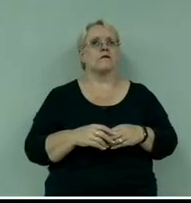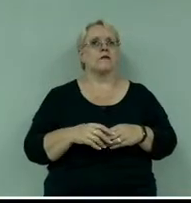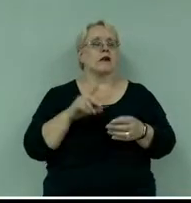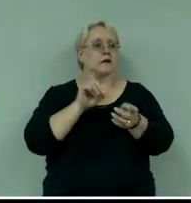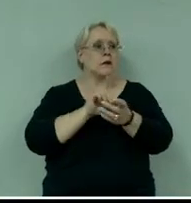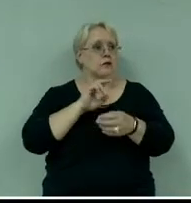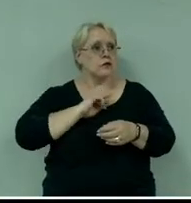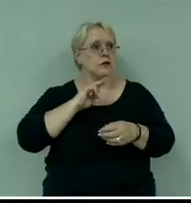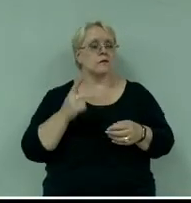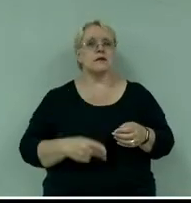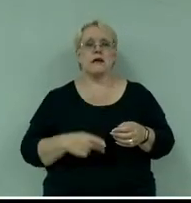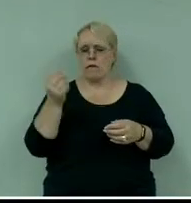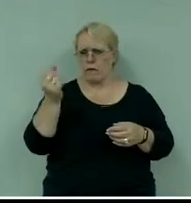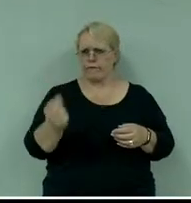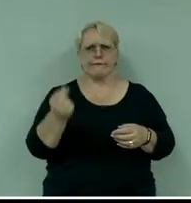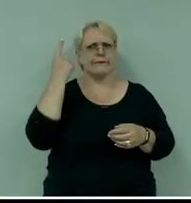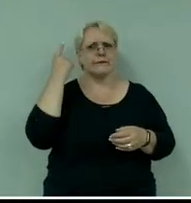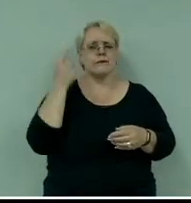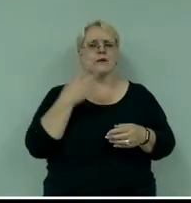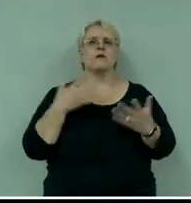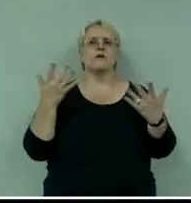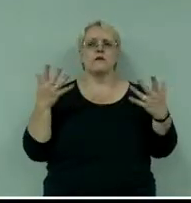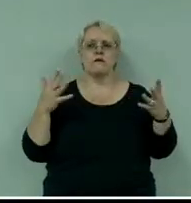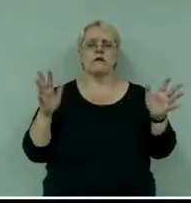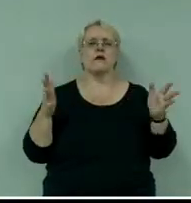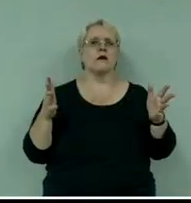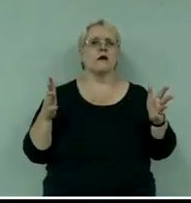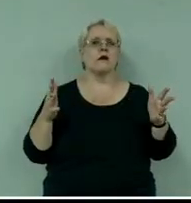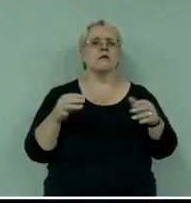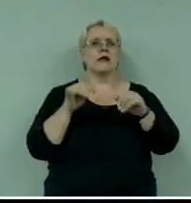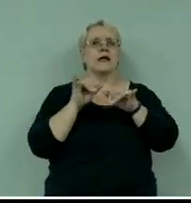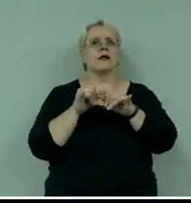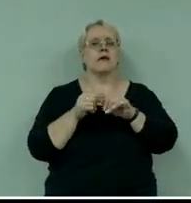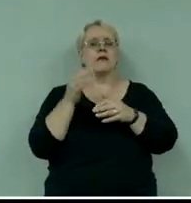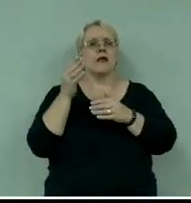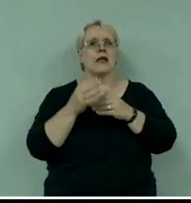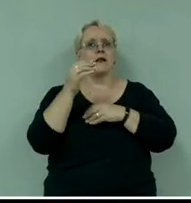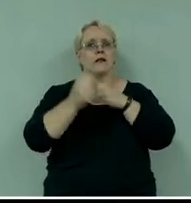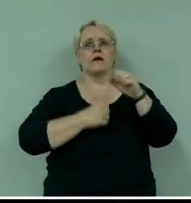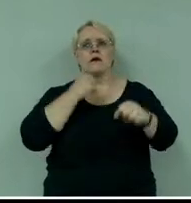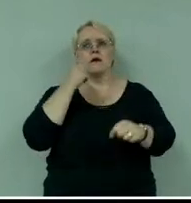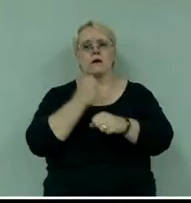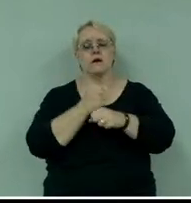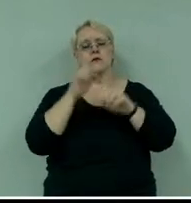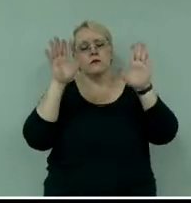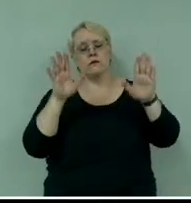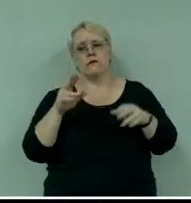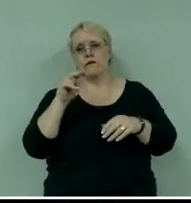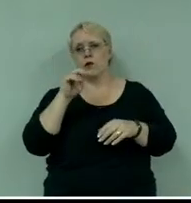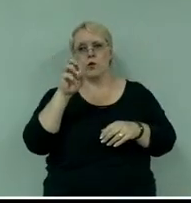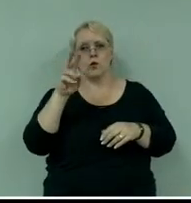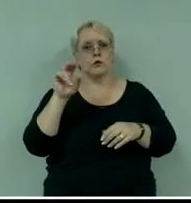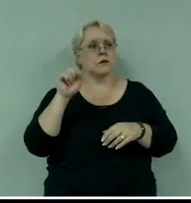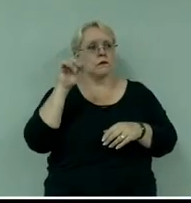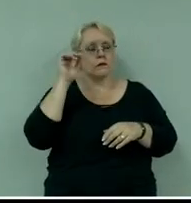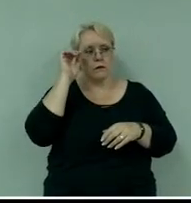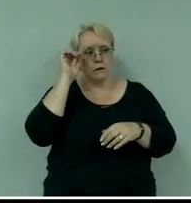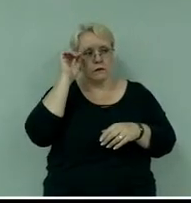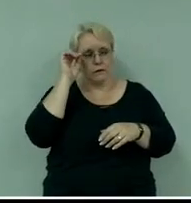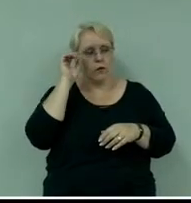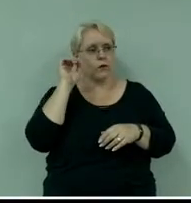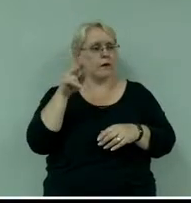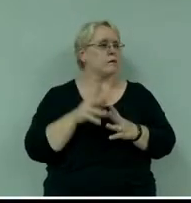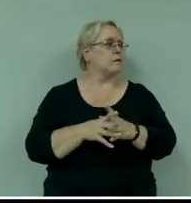doctor's upset. I get it. We're going to be done, according to our engineer, by the end of the year. That's great news. So, all